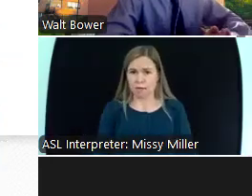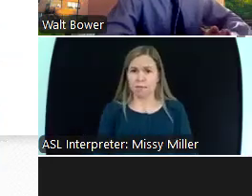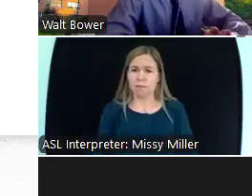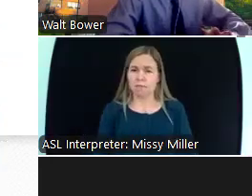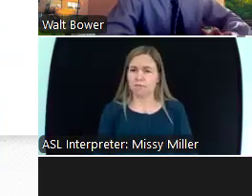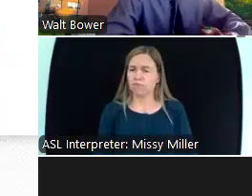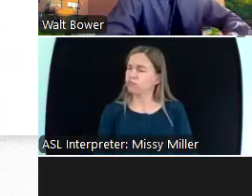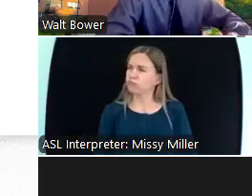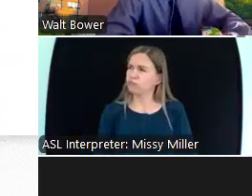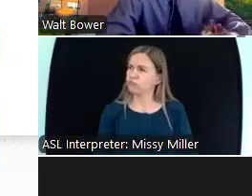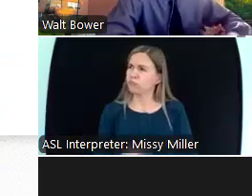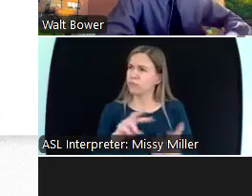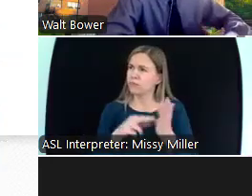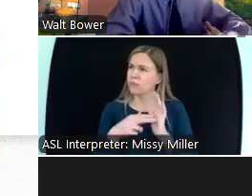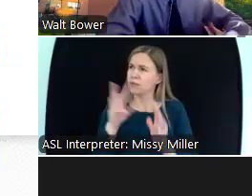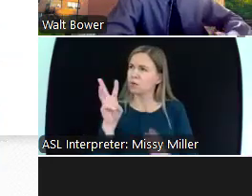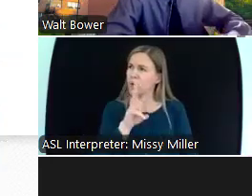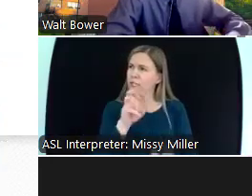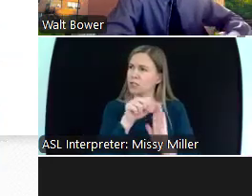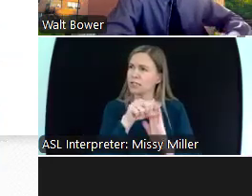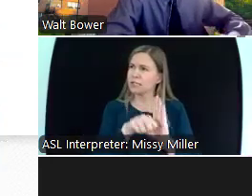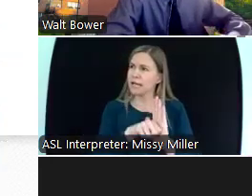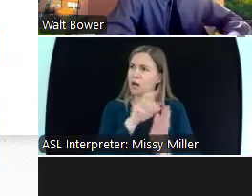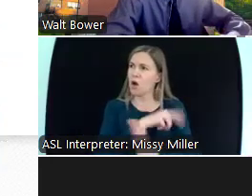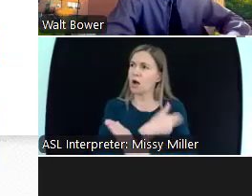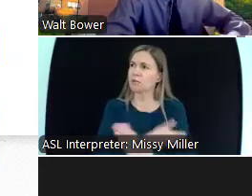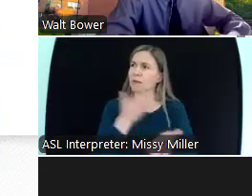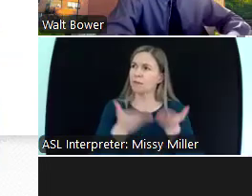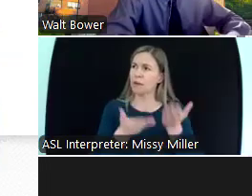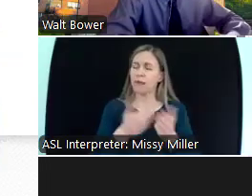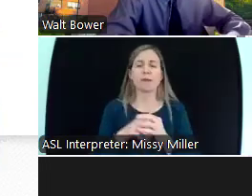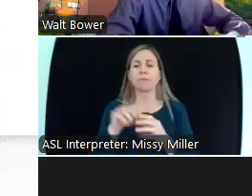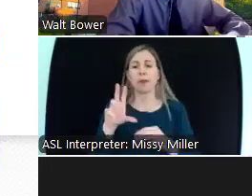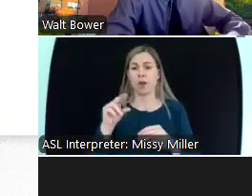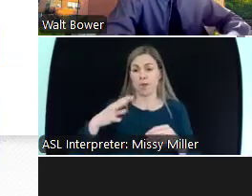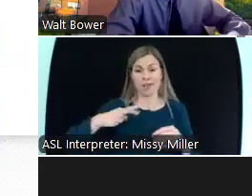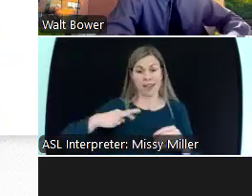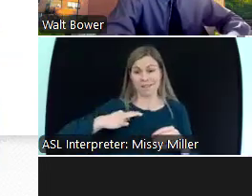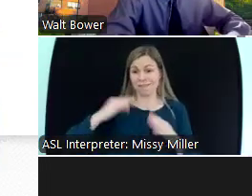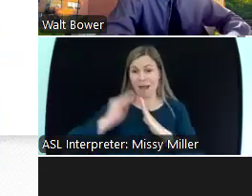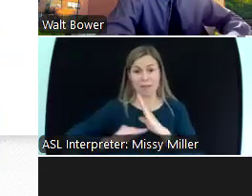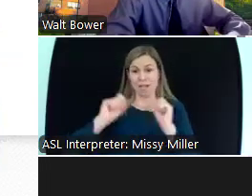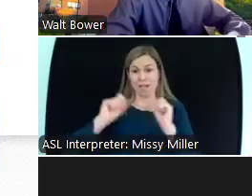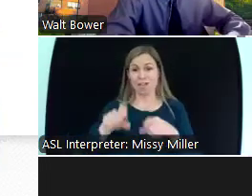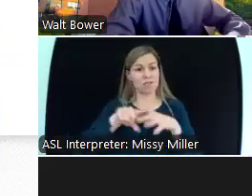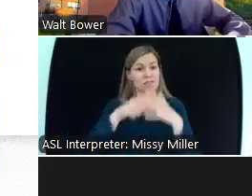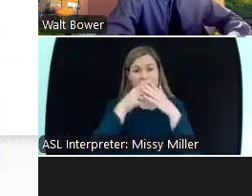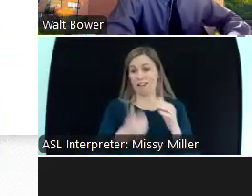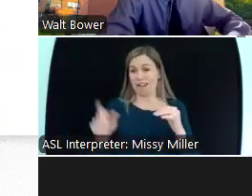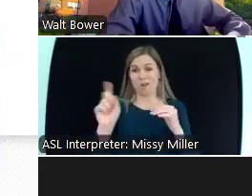I wonder if that's Western State Hospital, maybe. No, the applications can be started at any point in time.